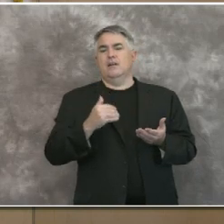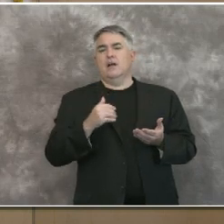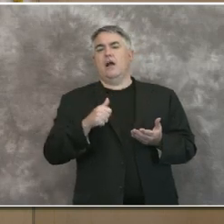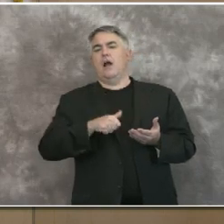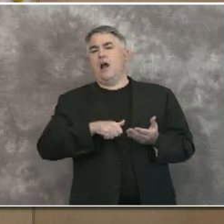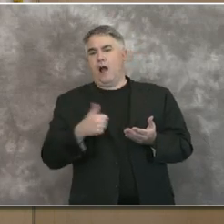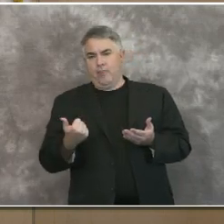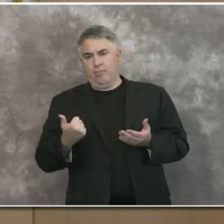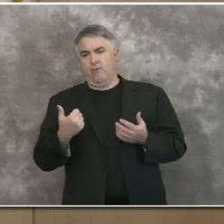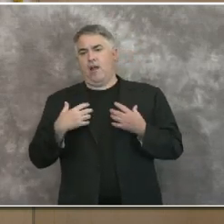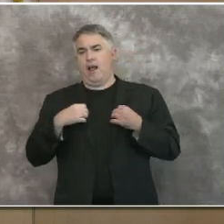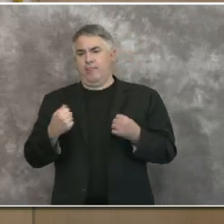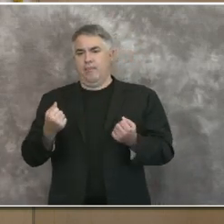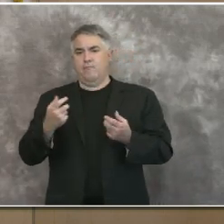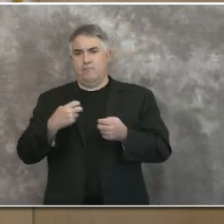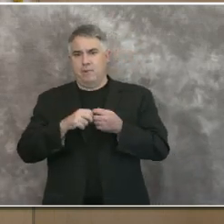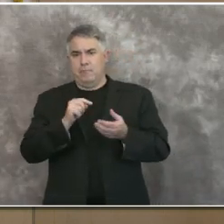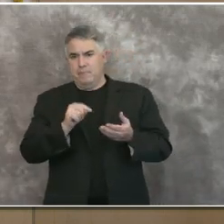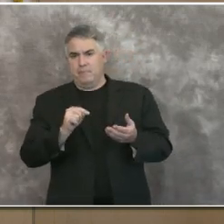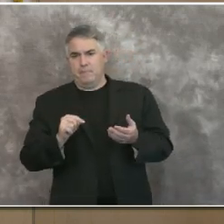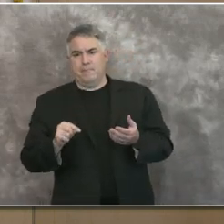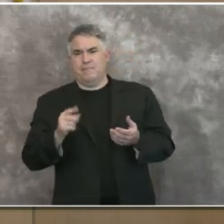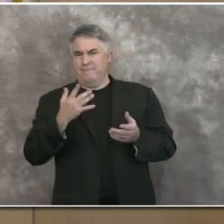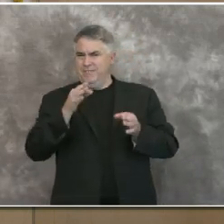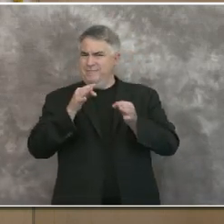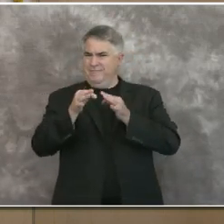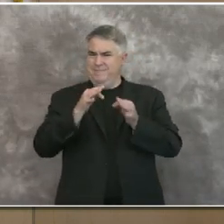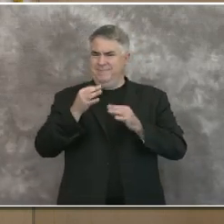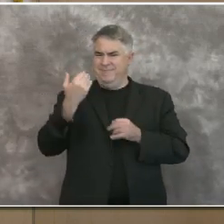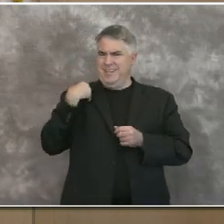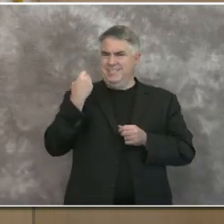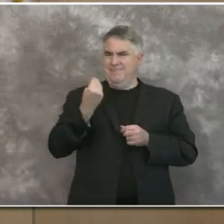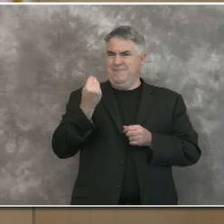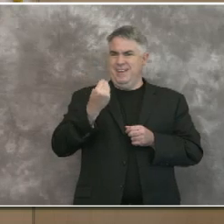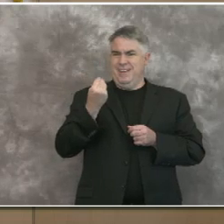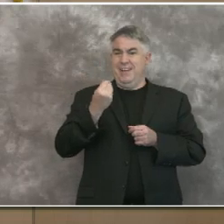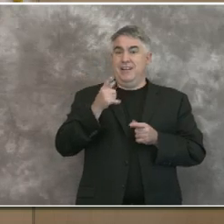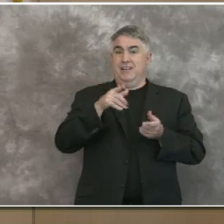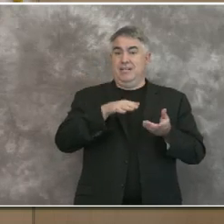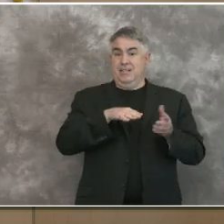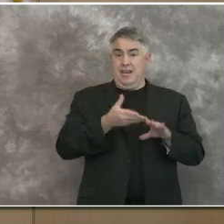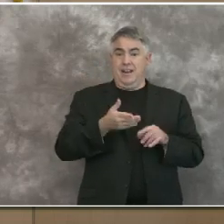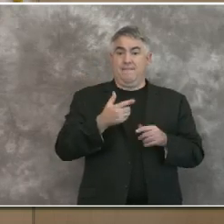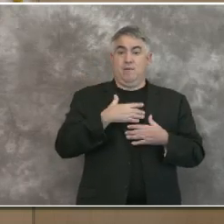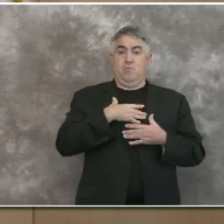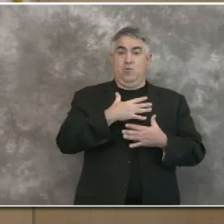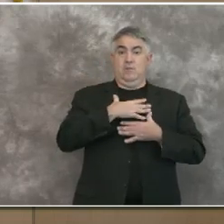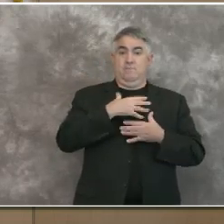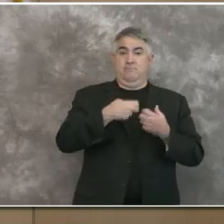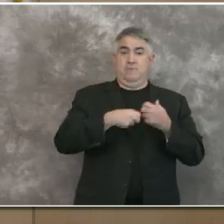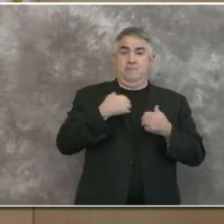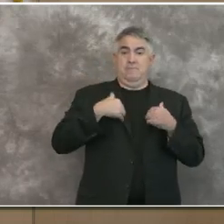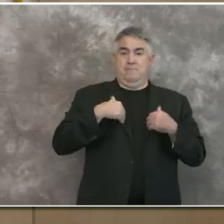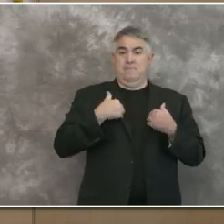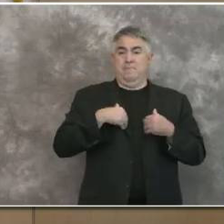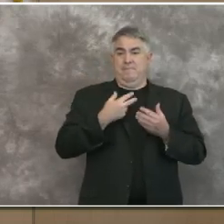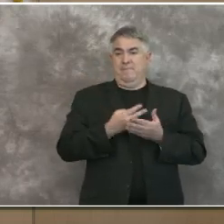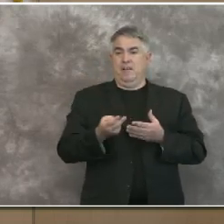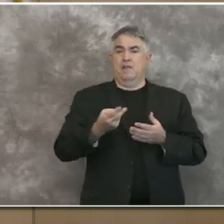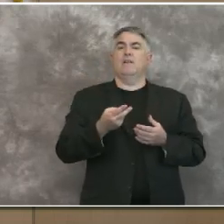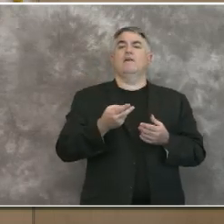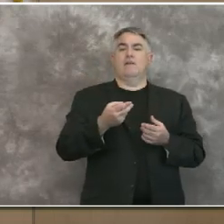explained Monday, if you died from a respiratory failure, that could have been due